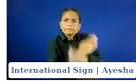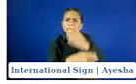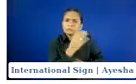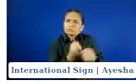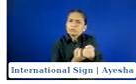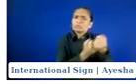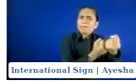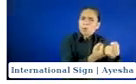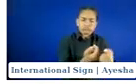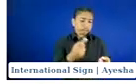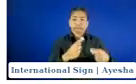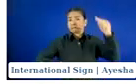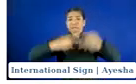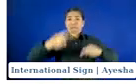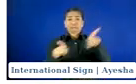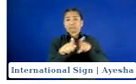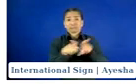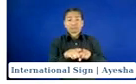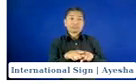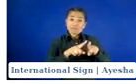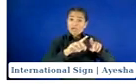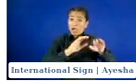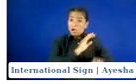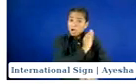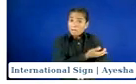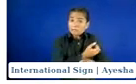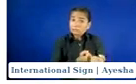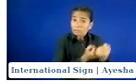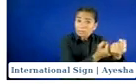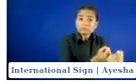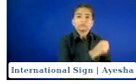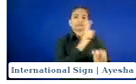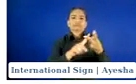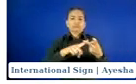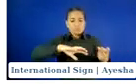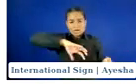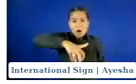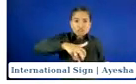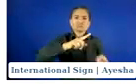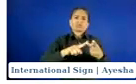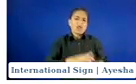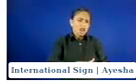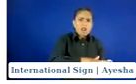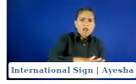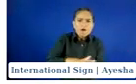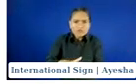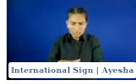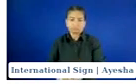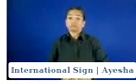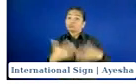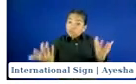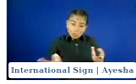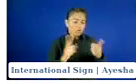support policy making and implementation of inclusive social protection. There are also examples where